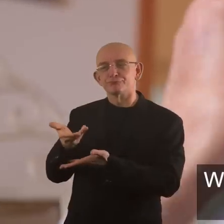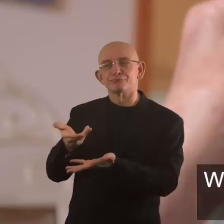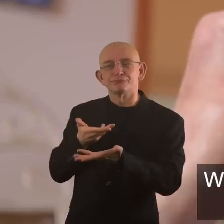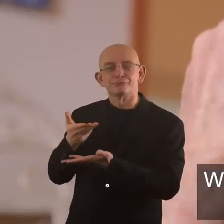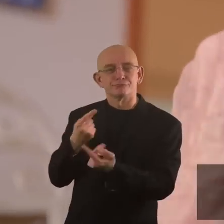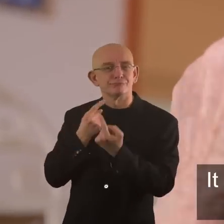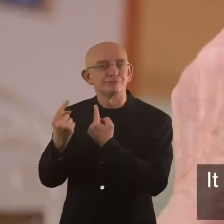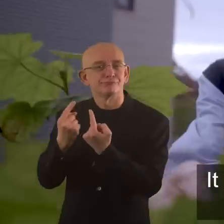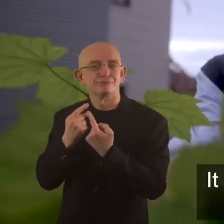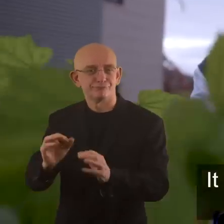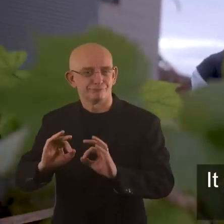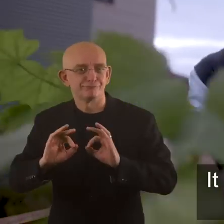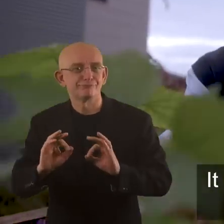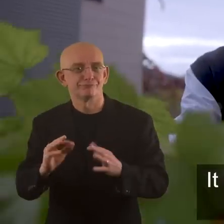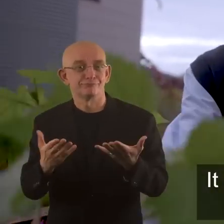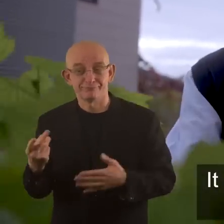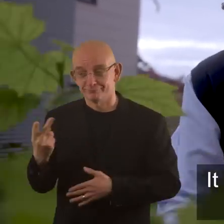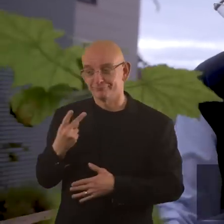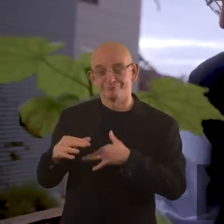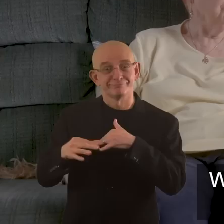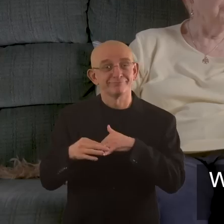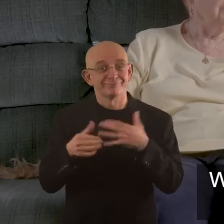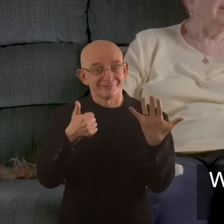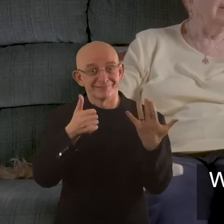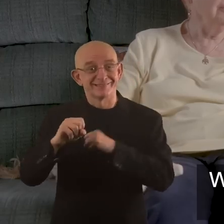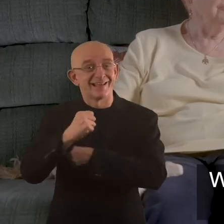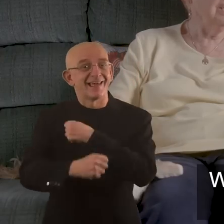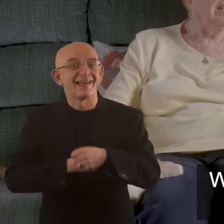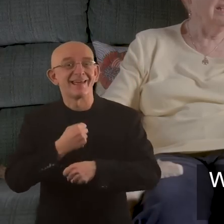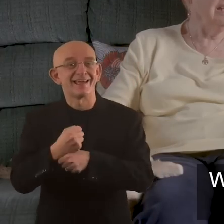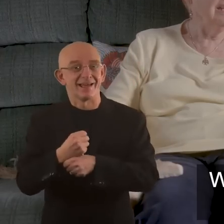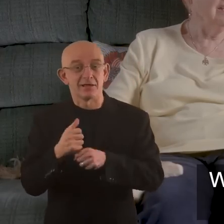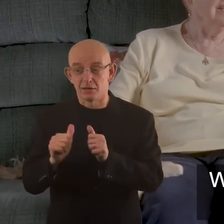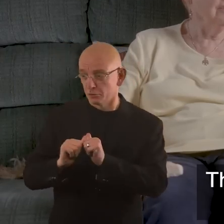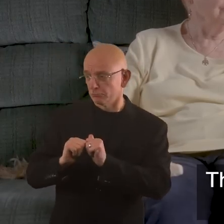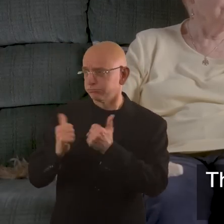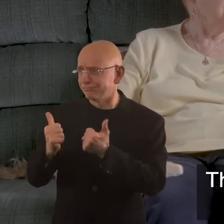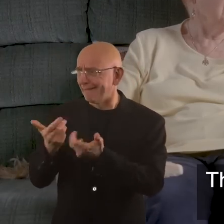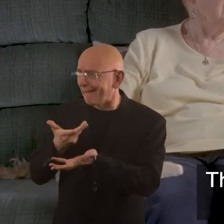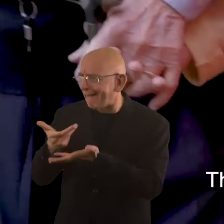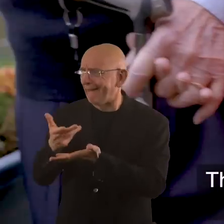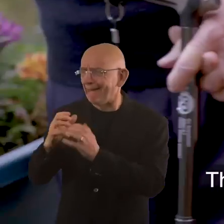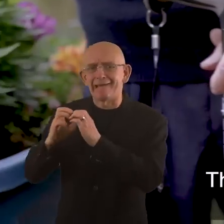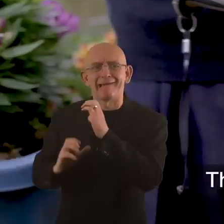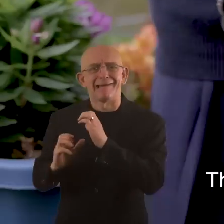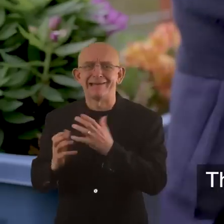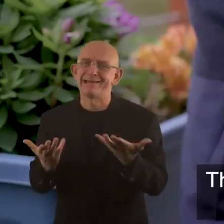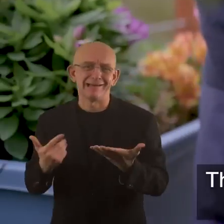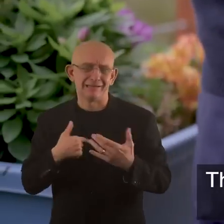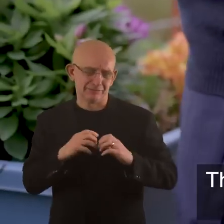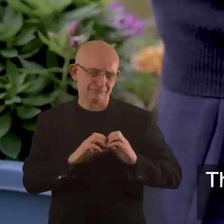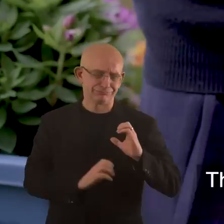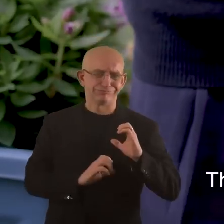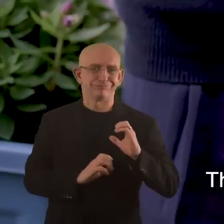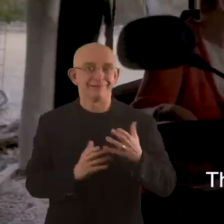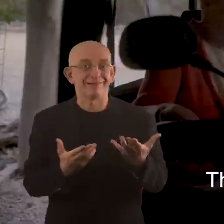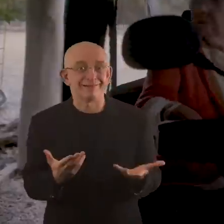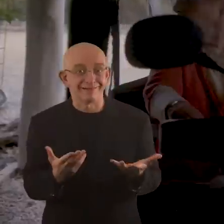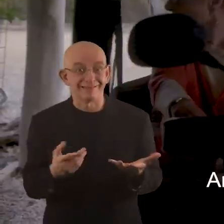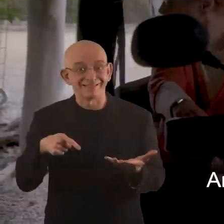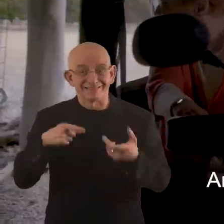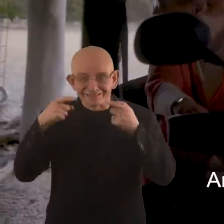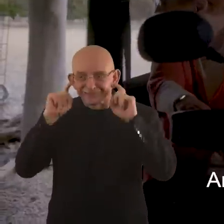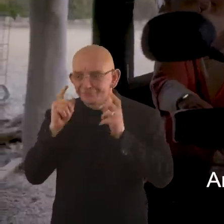hear quite well. Means we can have nice conversations. We've been together for 60 years. The thought of being separated would break my